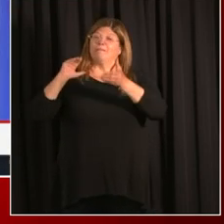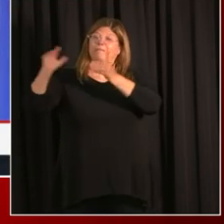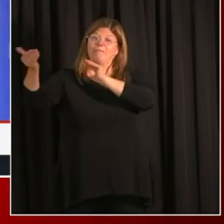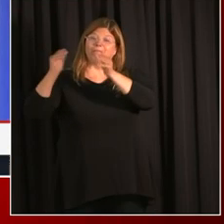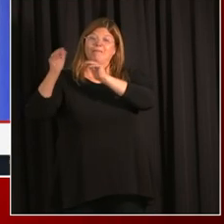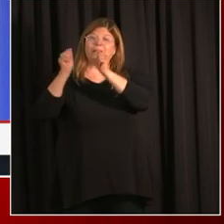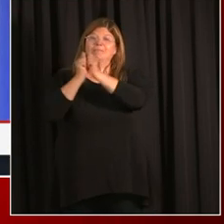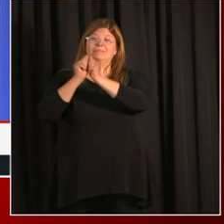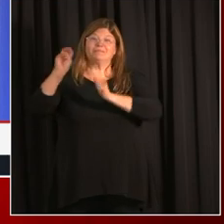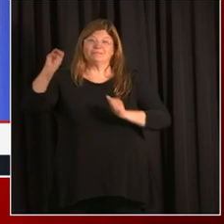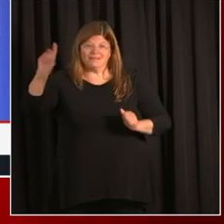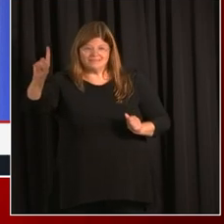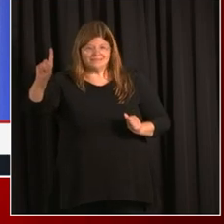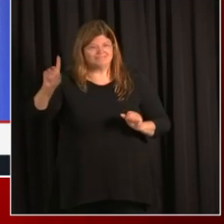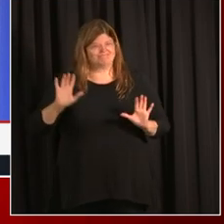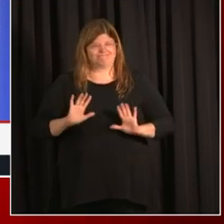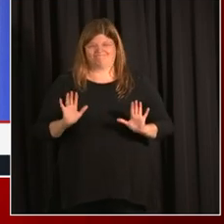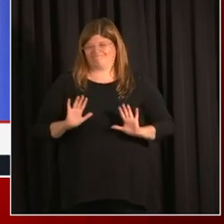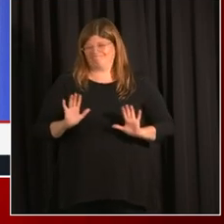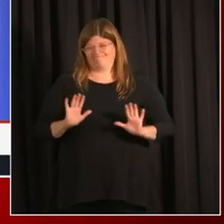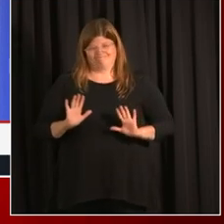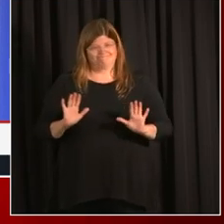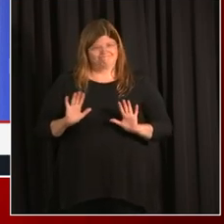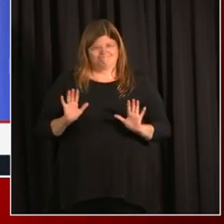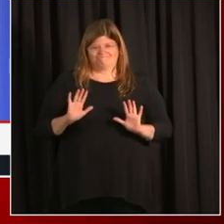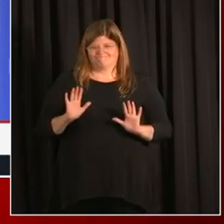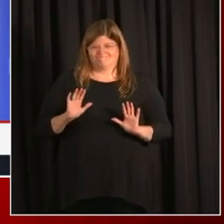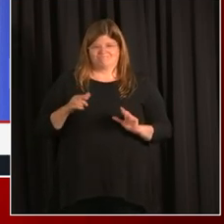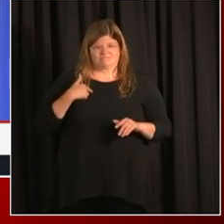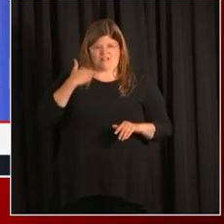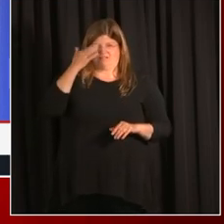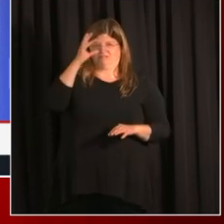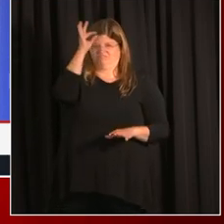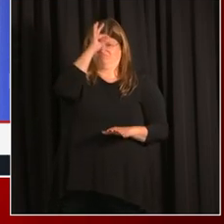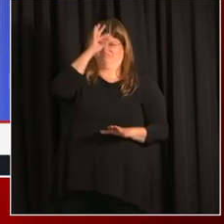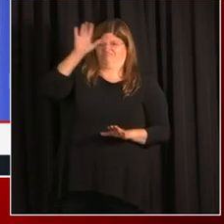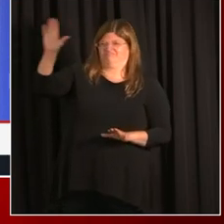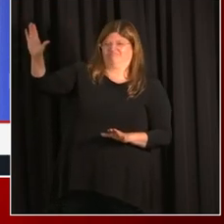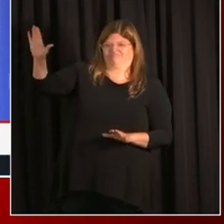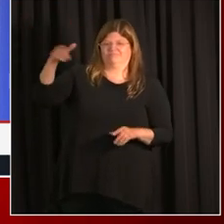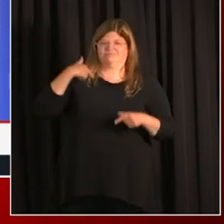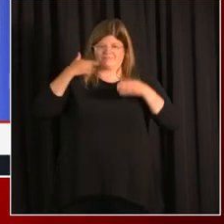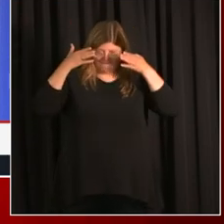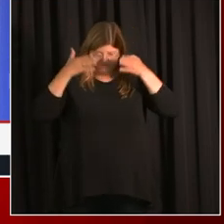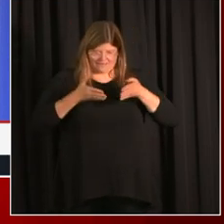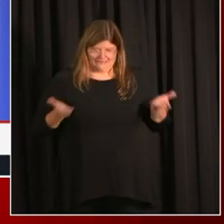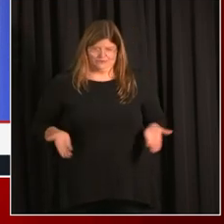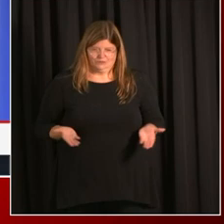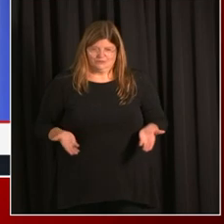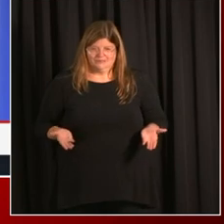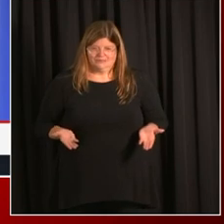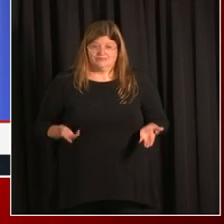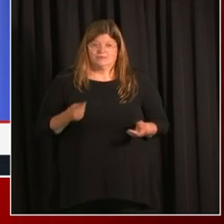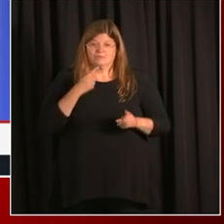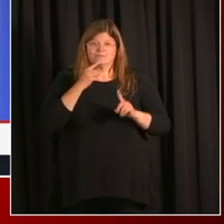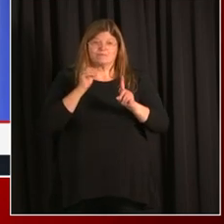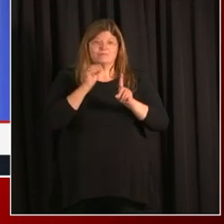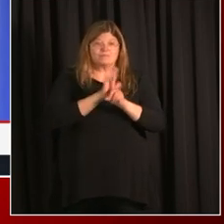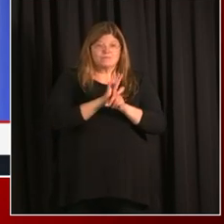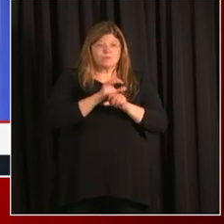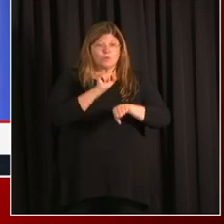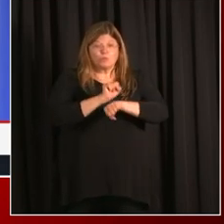still community transmission cases with an unknown exposure, or their exposures related to someone's